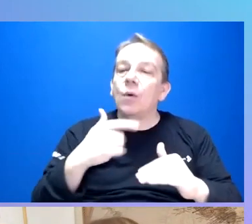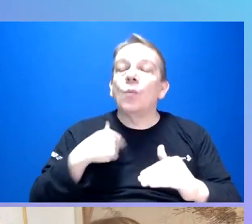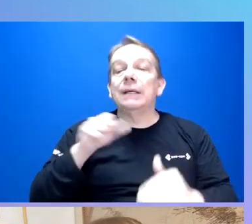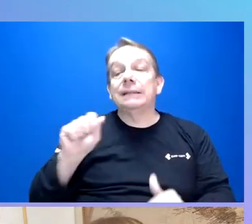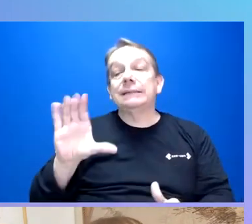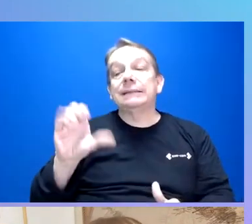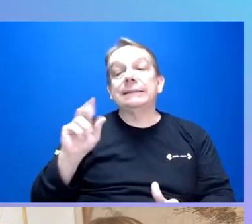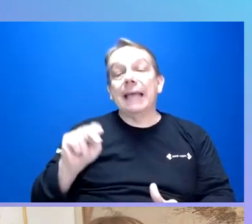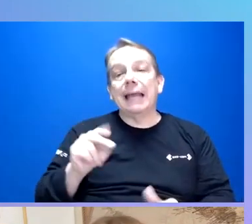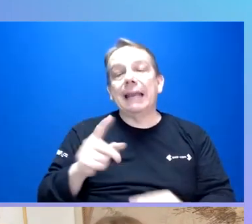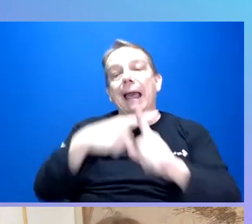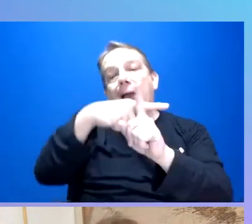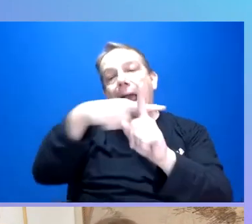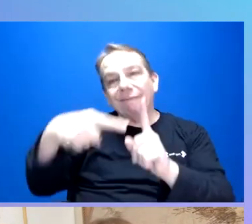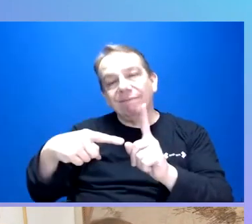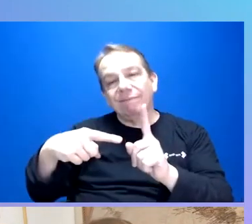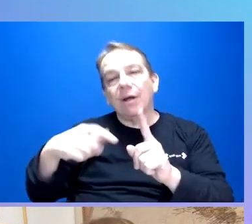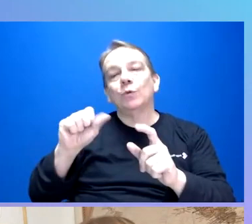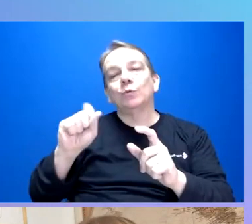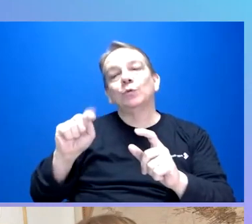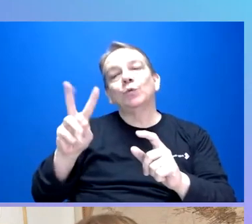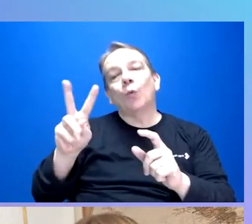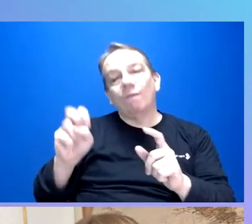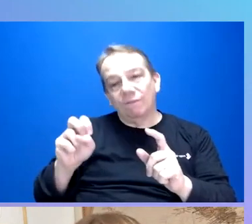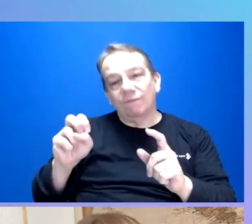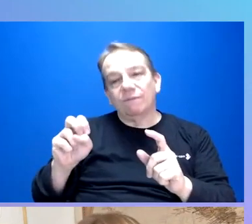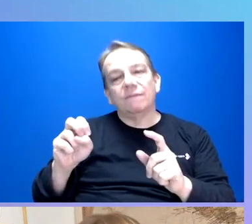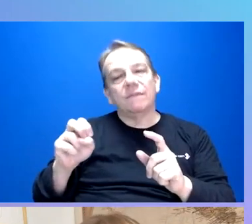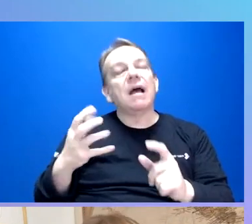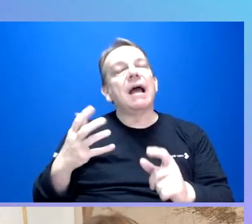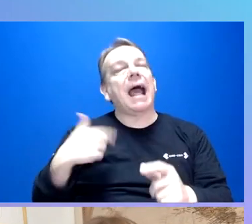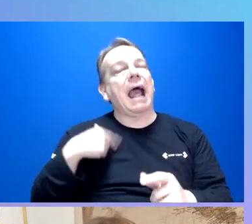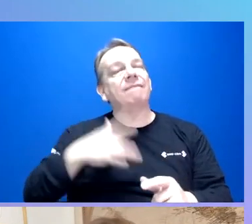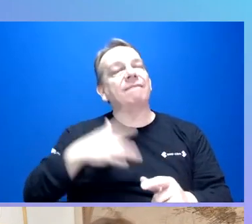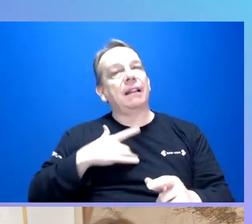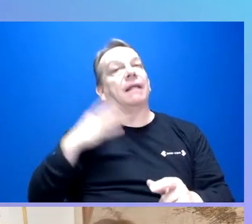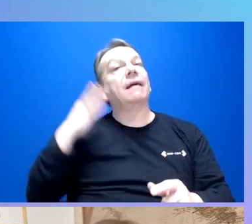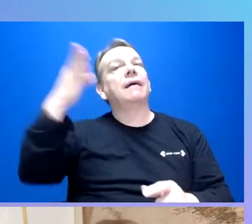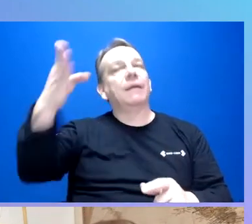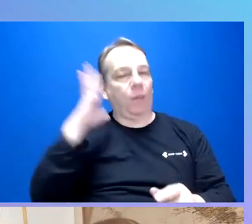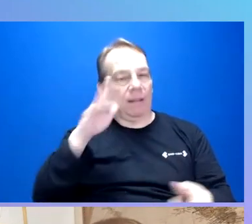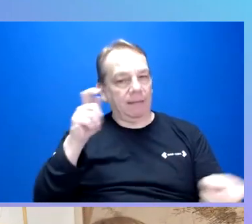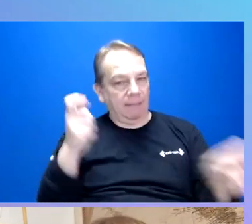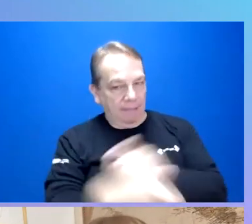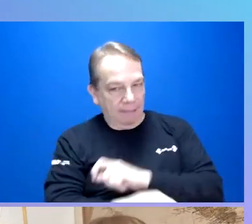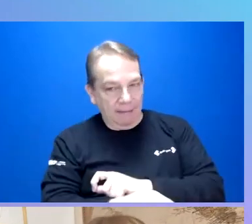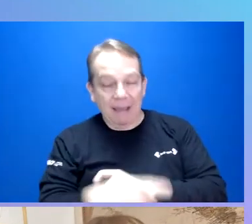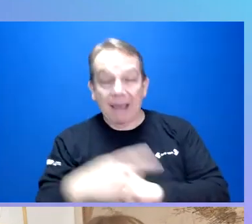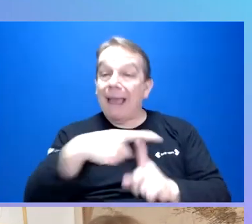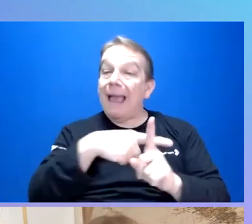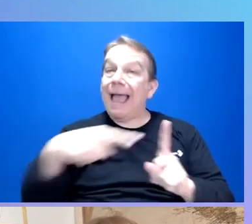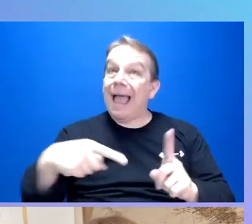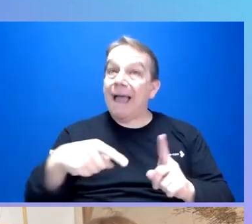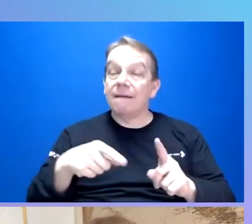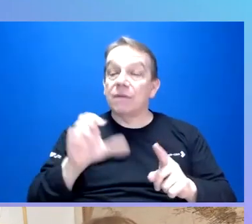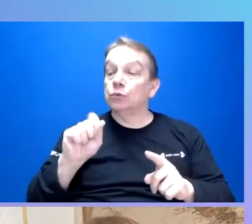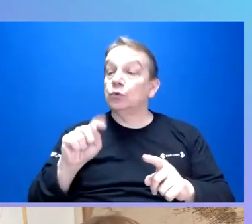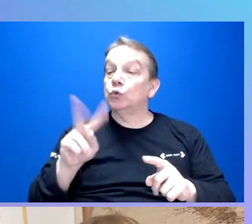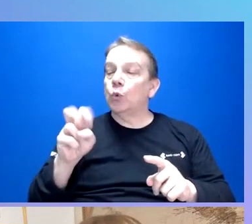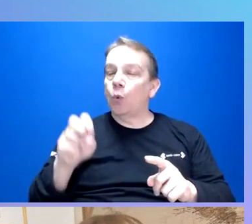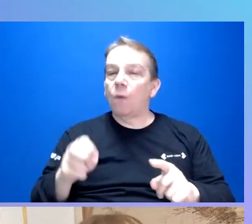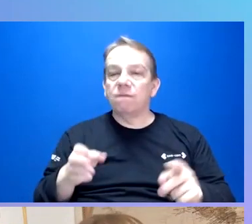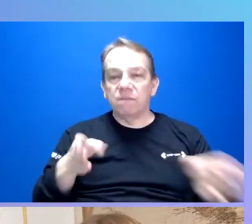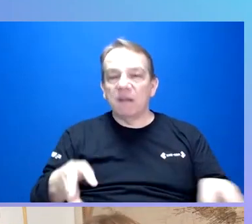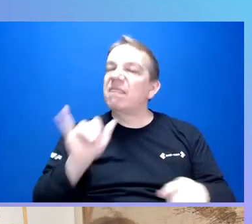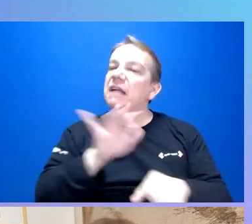this symmetrical stove. This is something I think we'd want to change moving forward because we thought by having half of it, it's symmetrical, that's